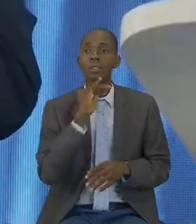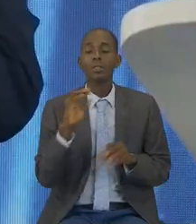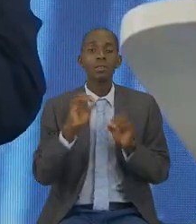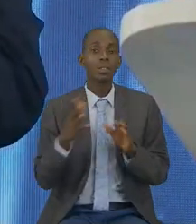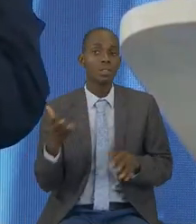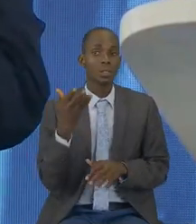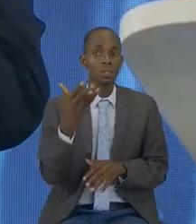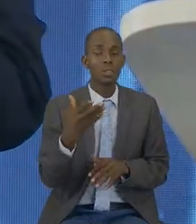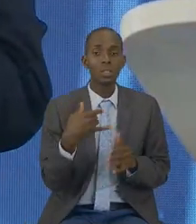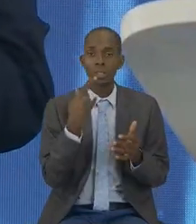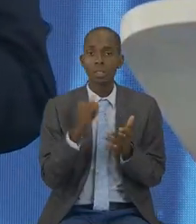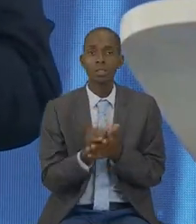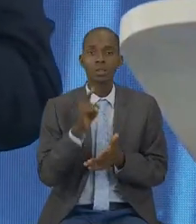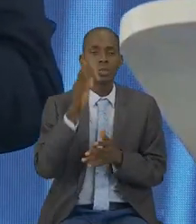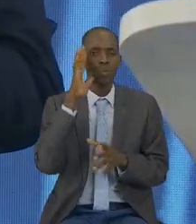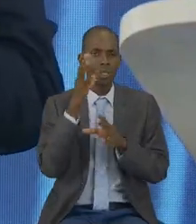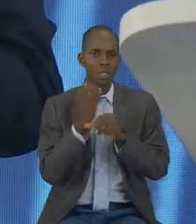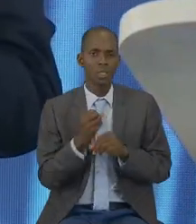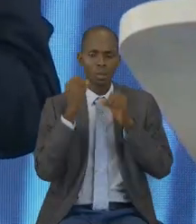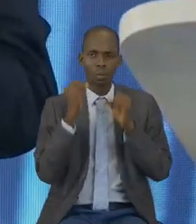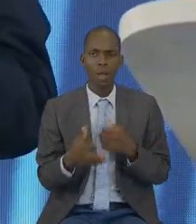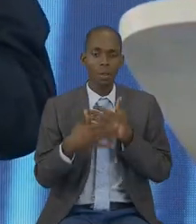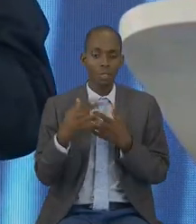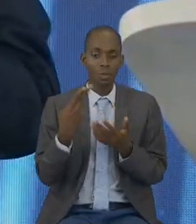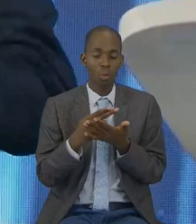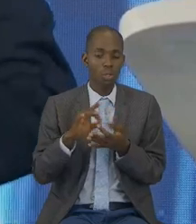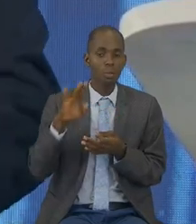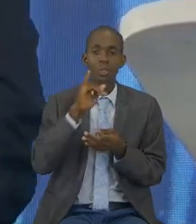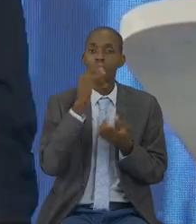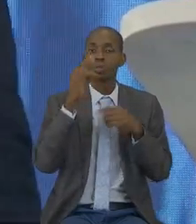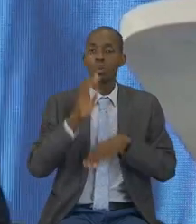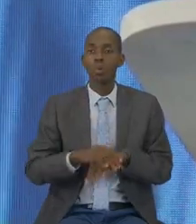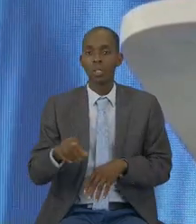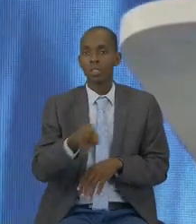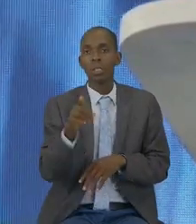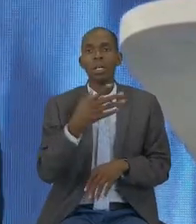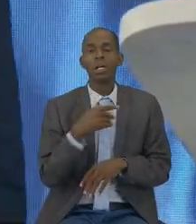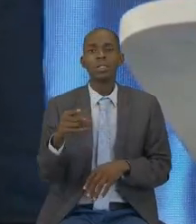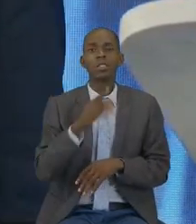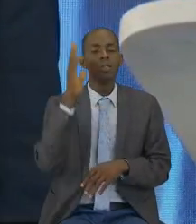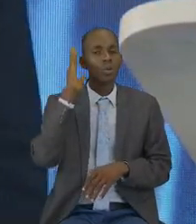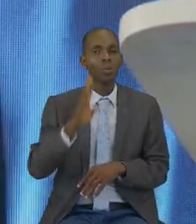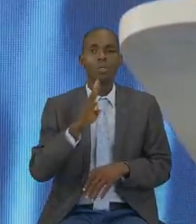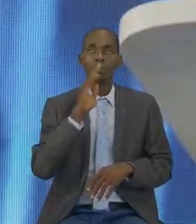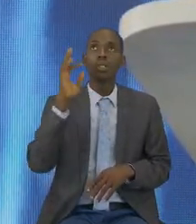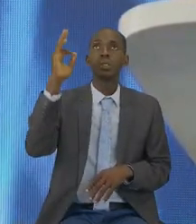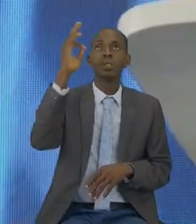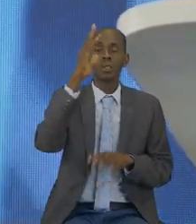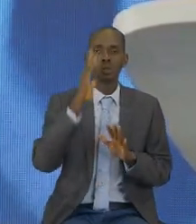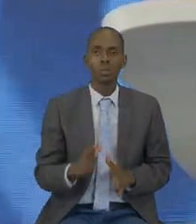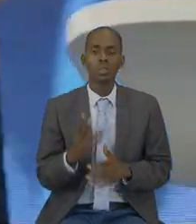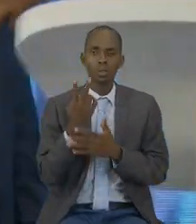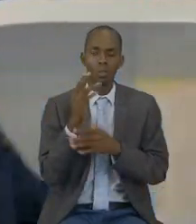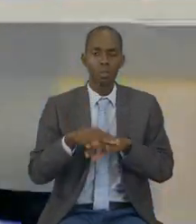It said they shall receive power after that the Holy Ghost has come upon them, and it shall be witnesses unto me, both